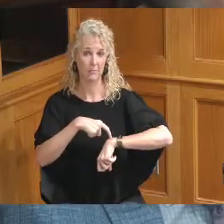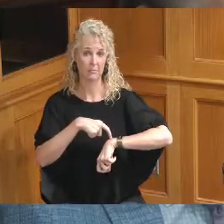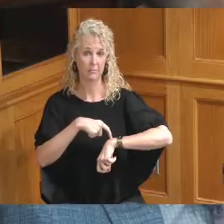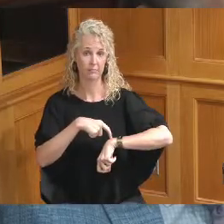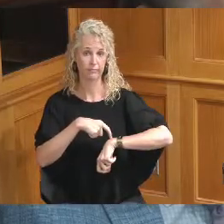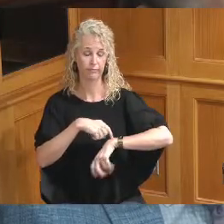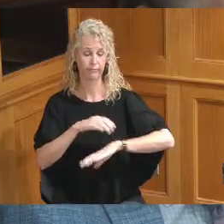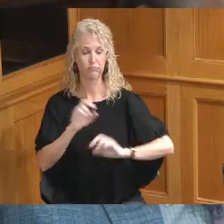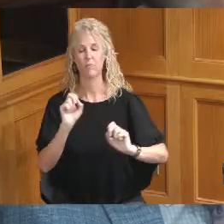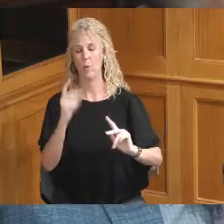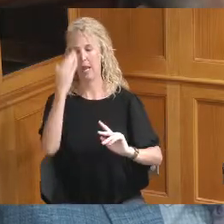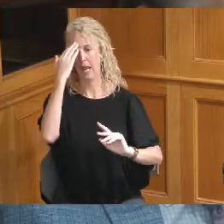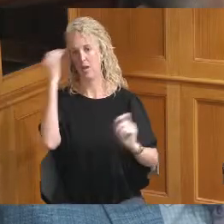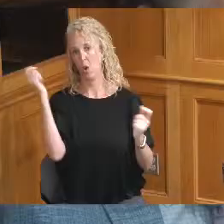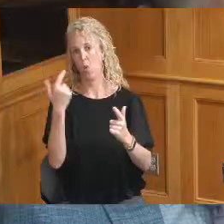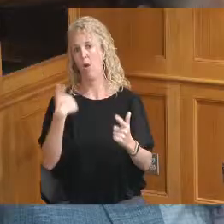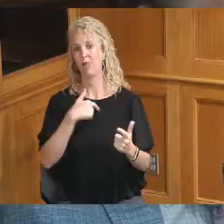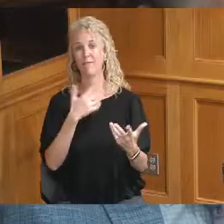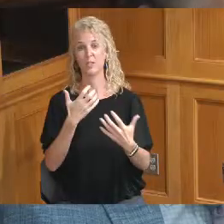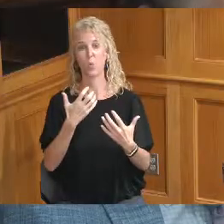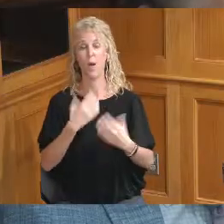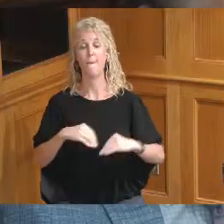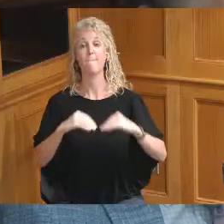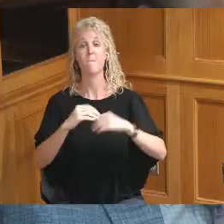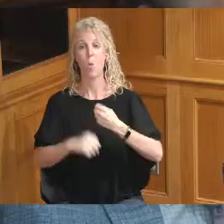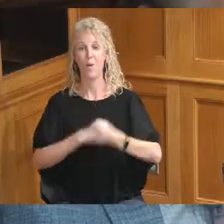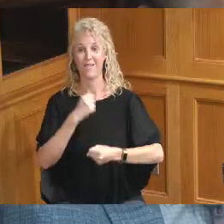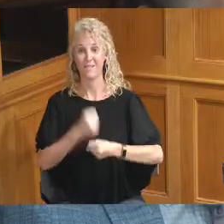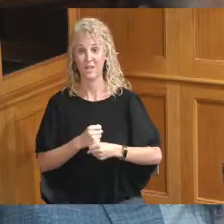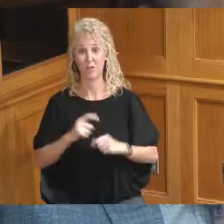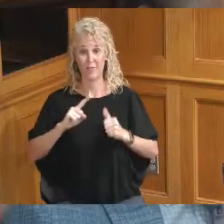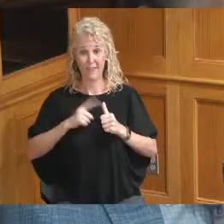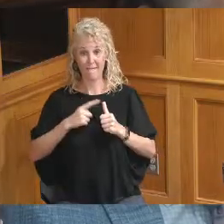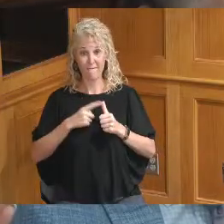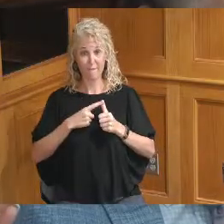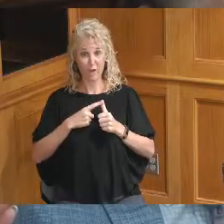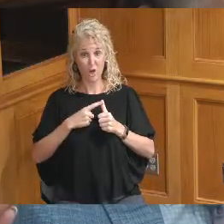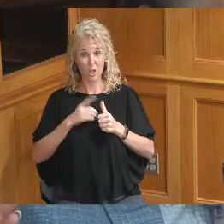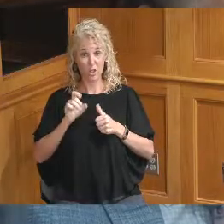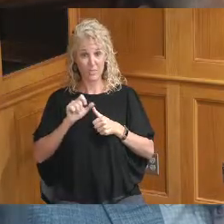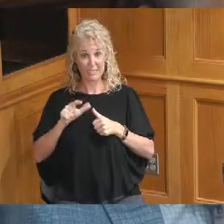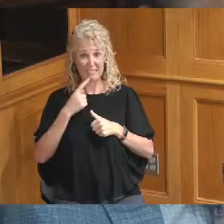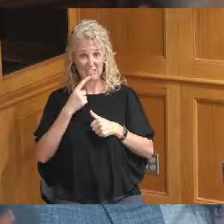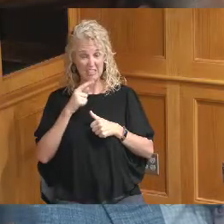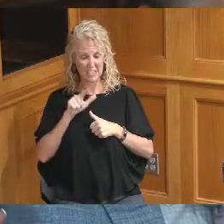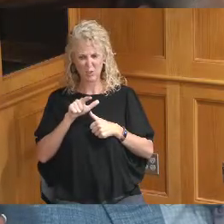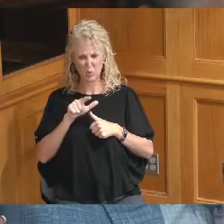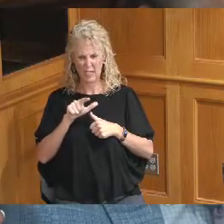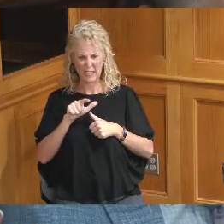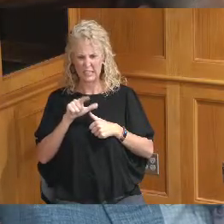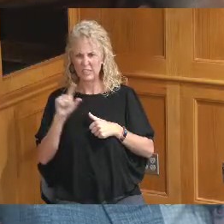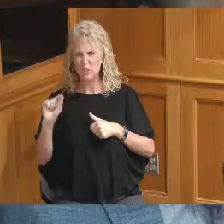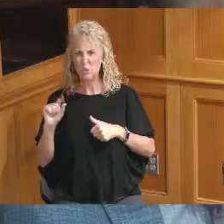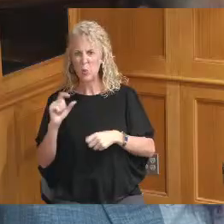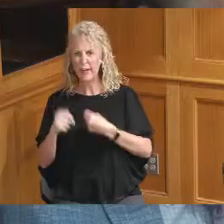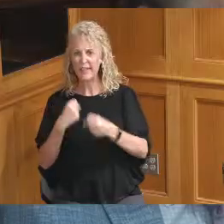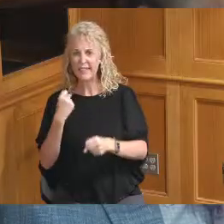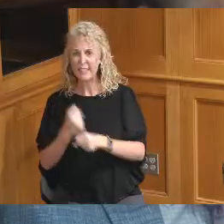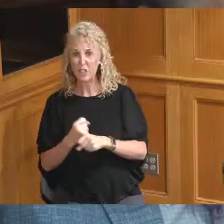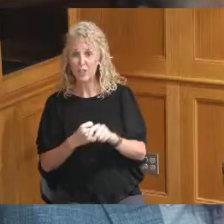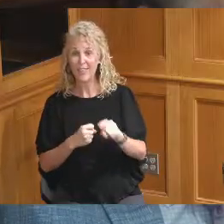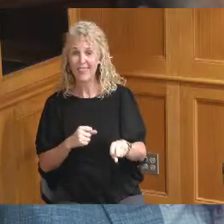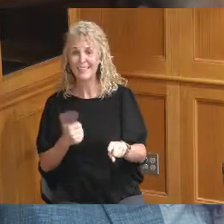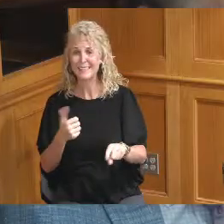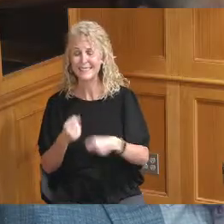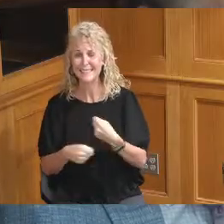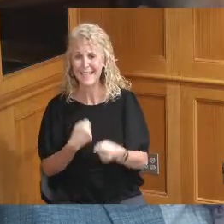us had tried to get a longer deal, the original deal was what, almost 30 years, 20-something years? We're coming in with a